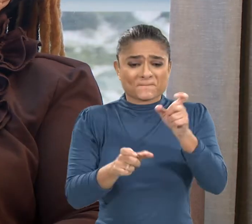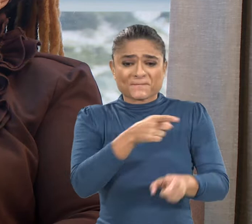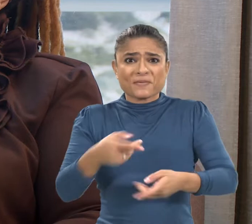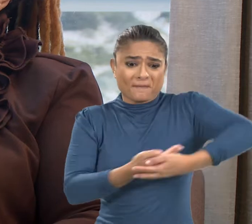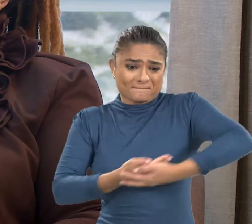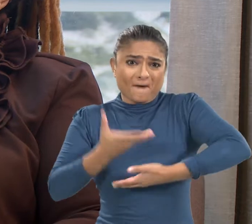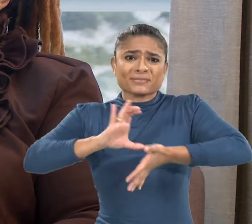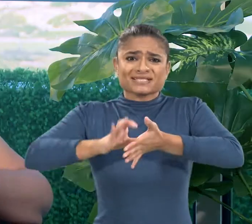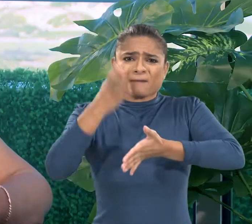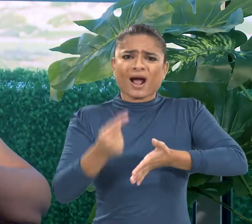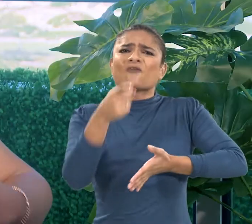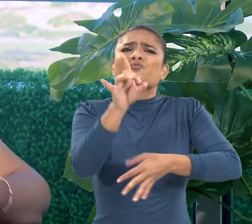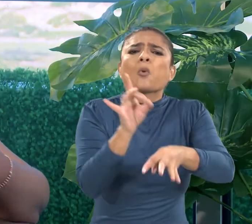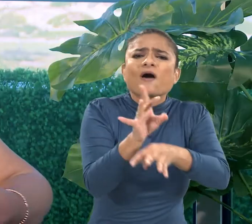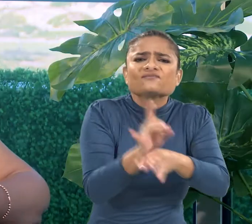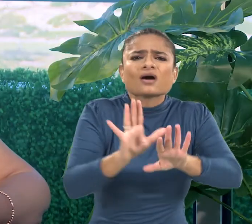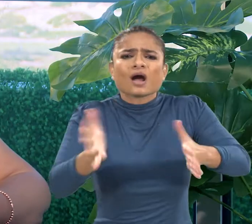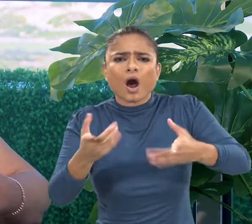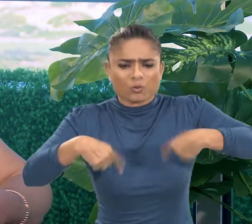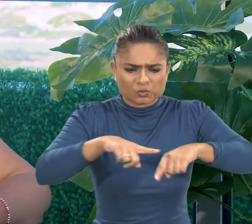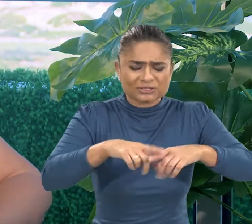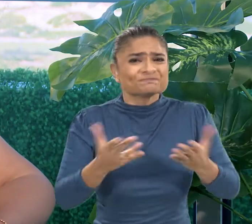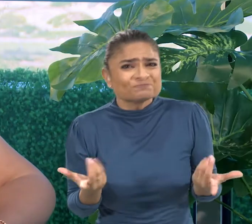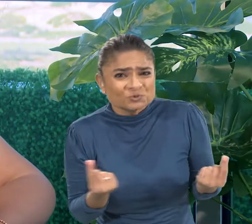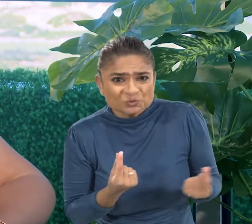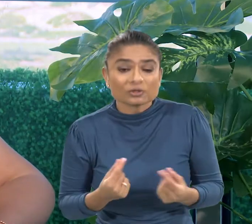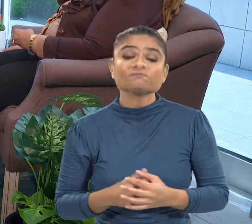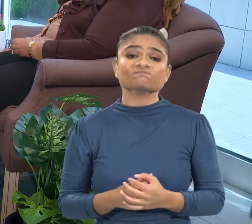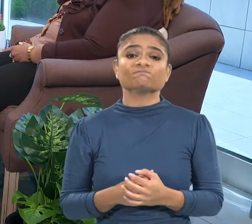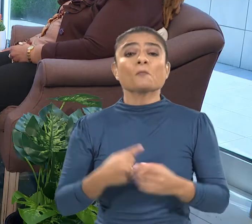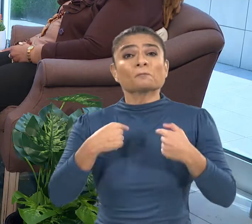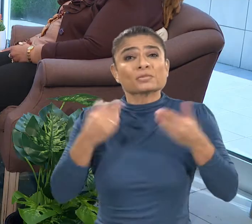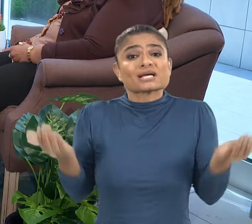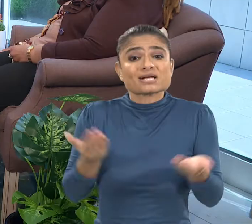would you like to leave with them as to where they can go to get help? I